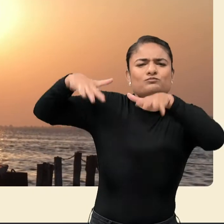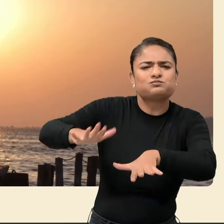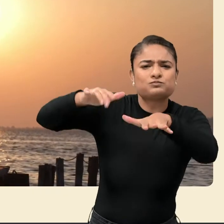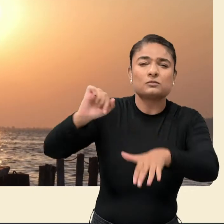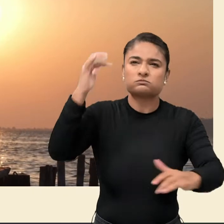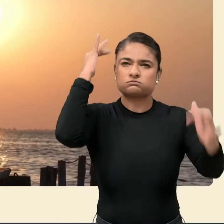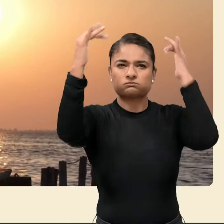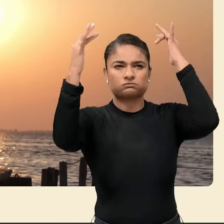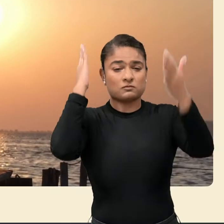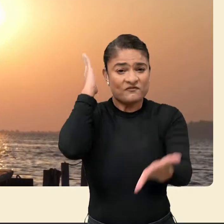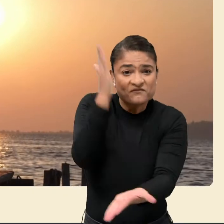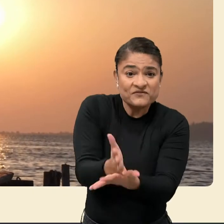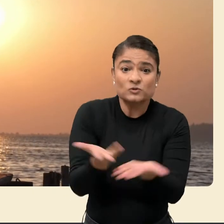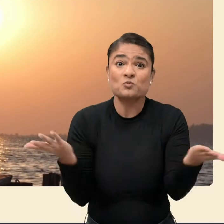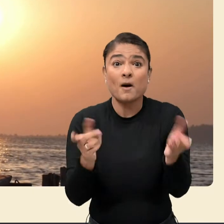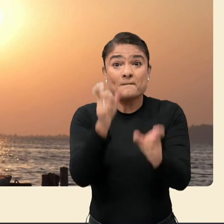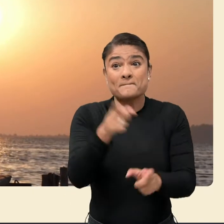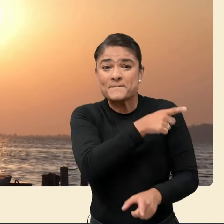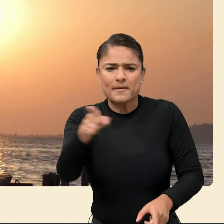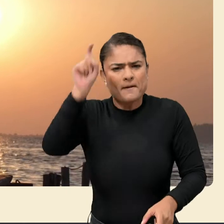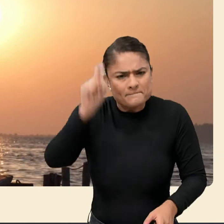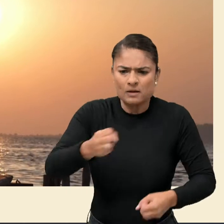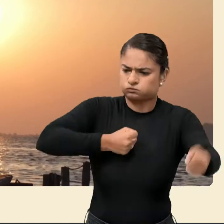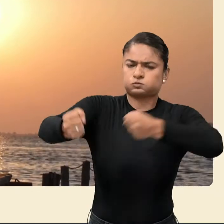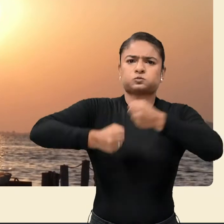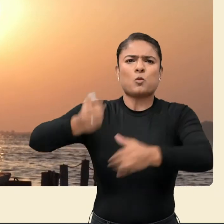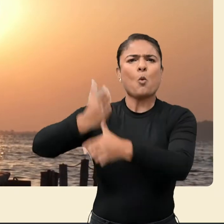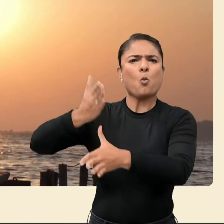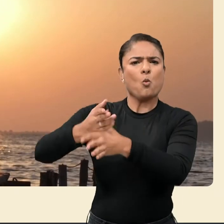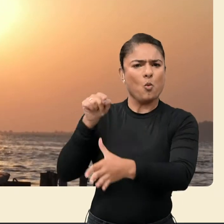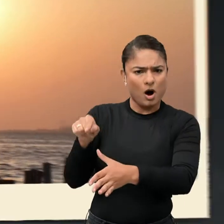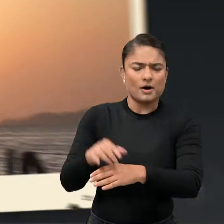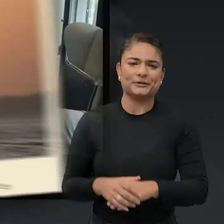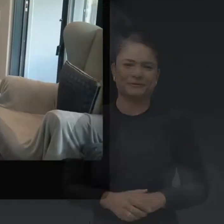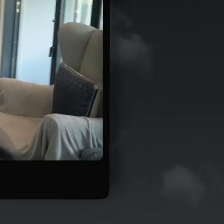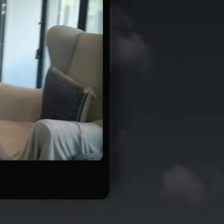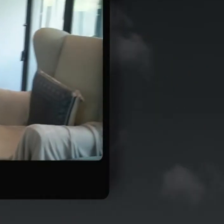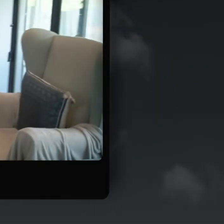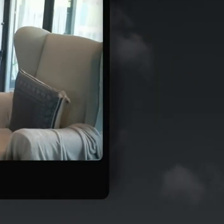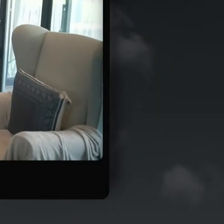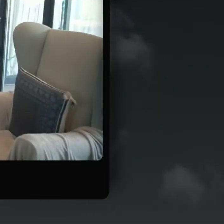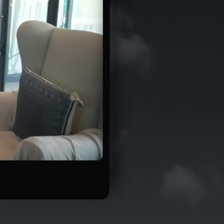Her entire philosophy is based on the fact that people with disabilities are most employable.